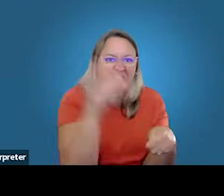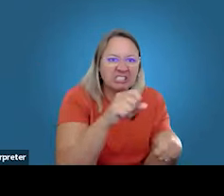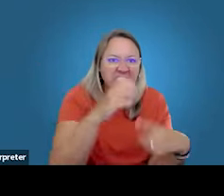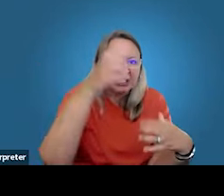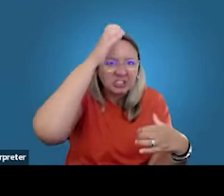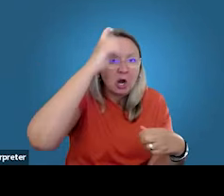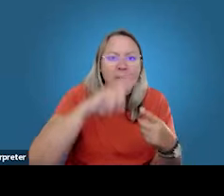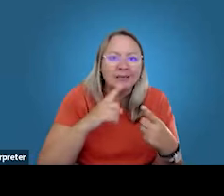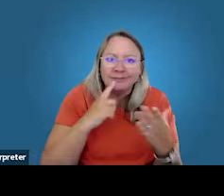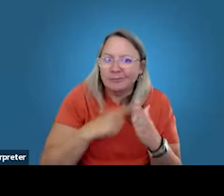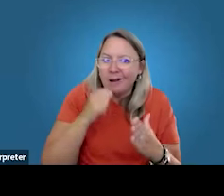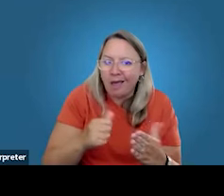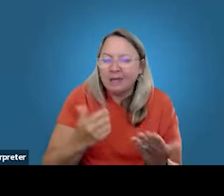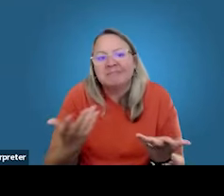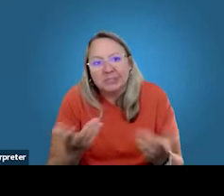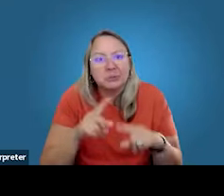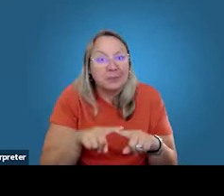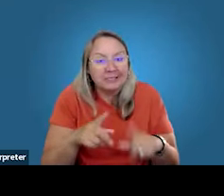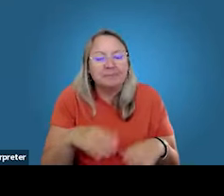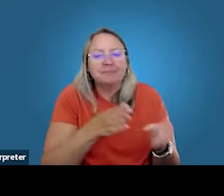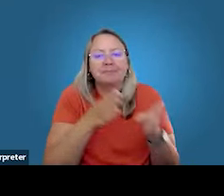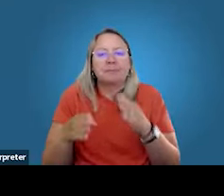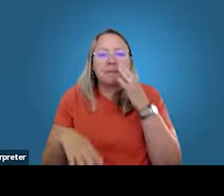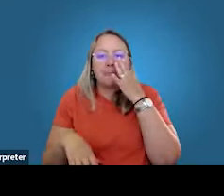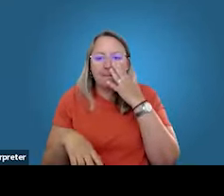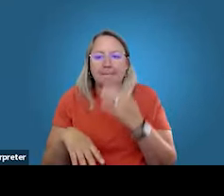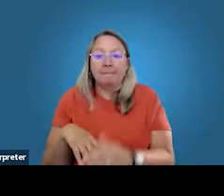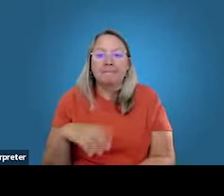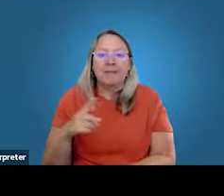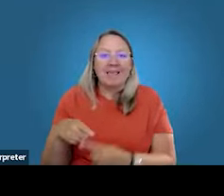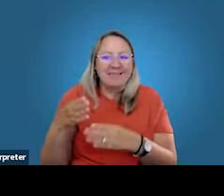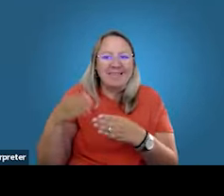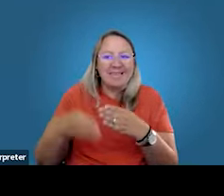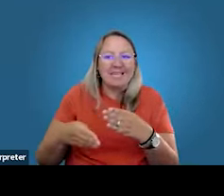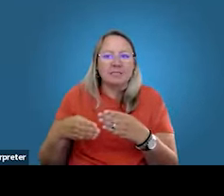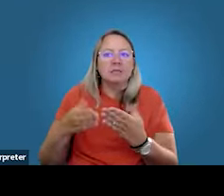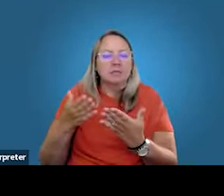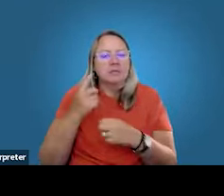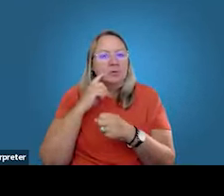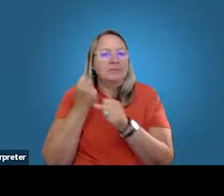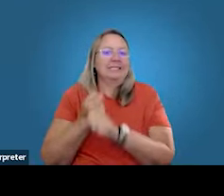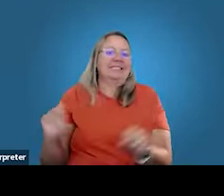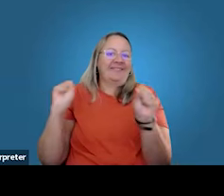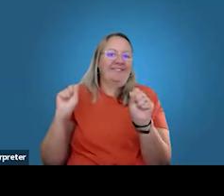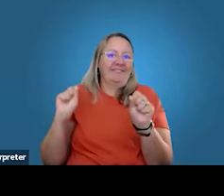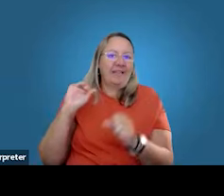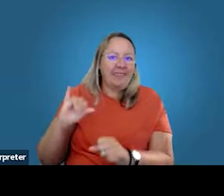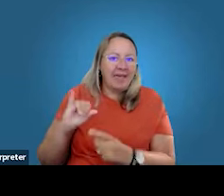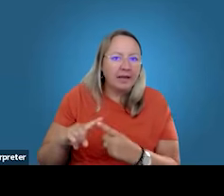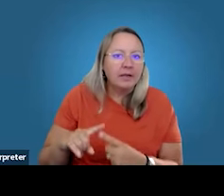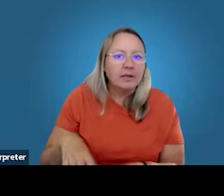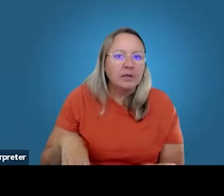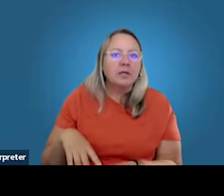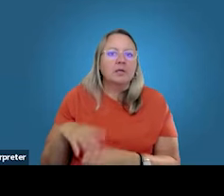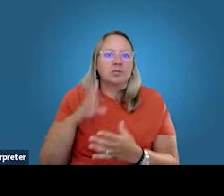there's another shark attack. And then finally, Jaws is a film that was saved in the edit. So Spielberg just wanted to make a film that with a big